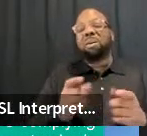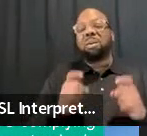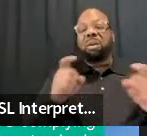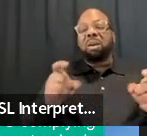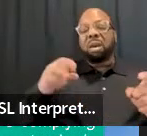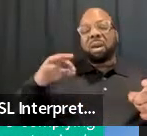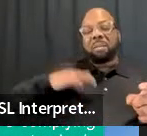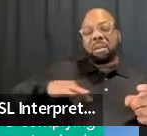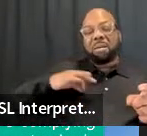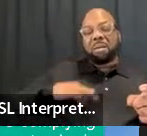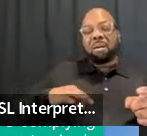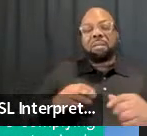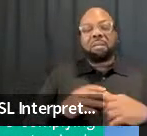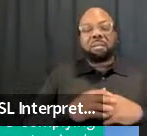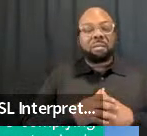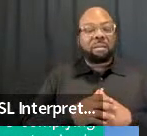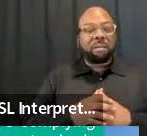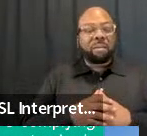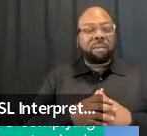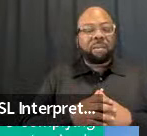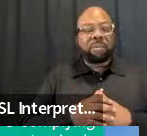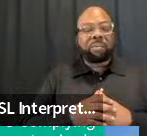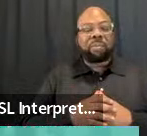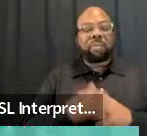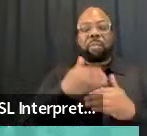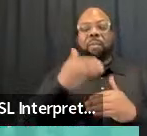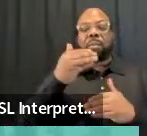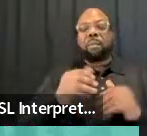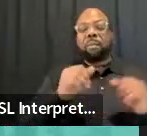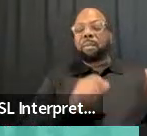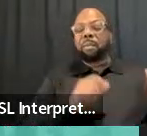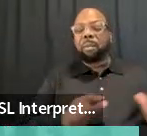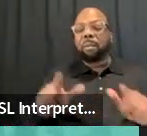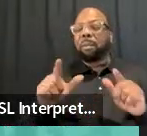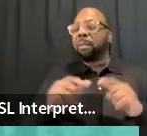decade. Next slide.